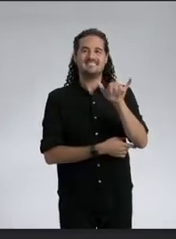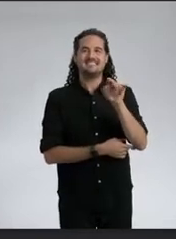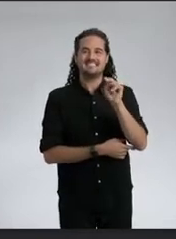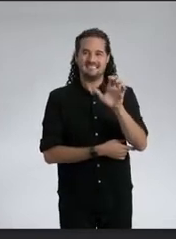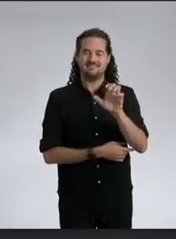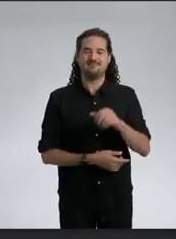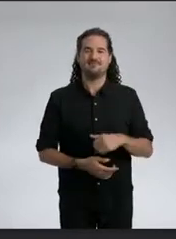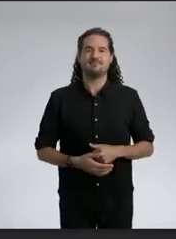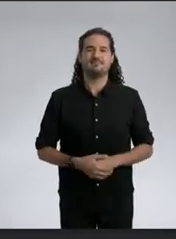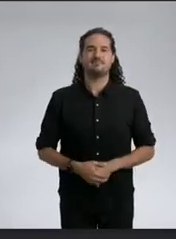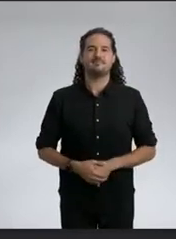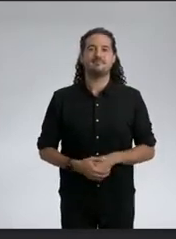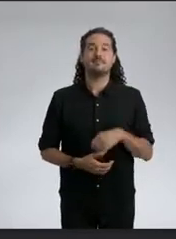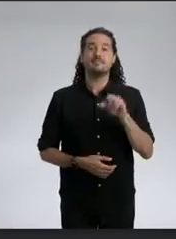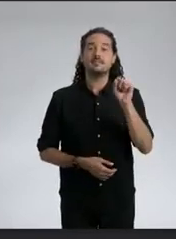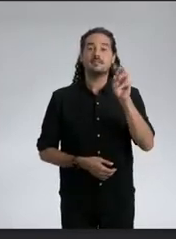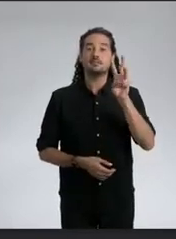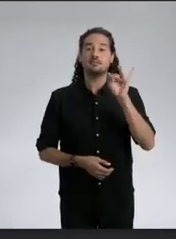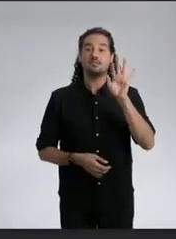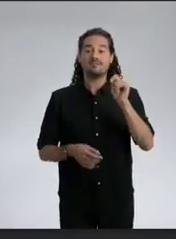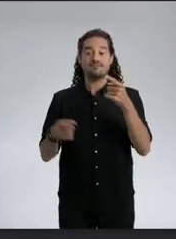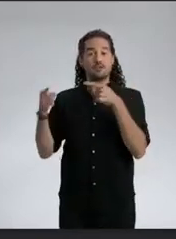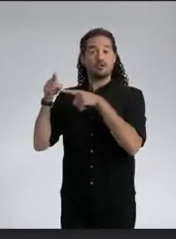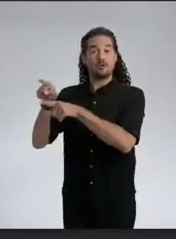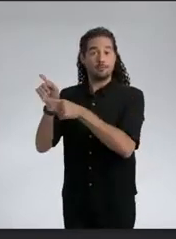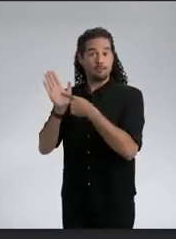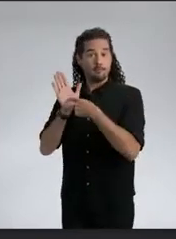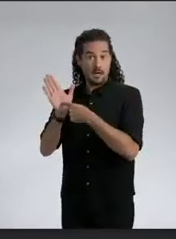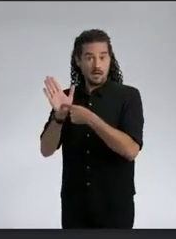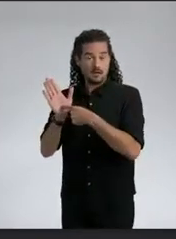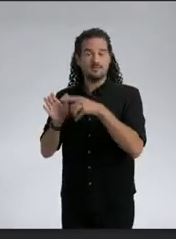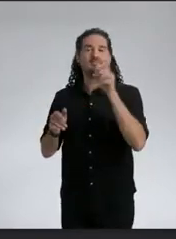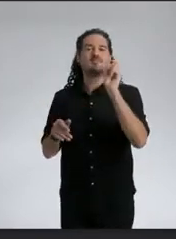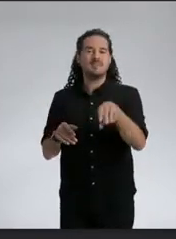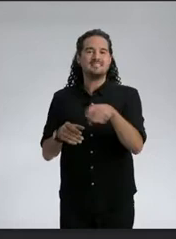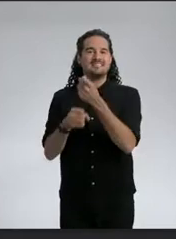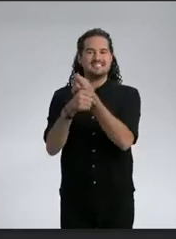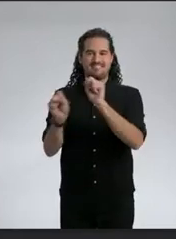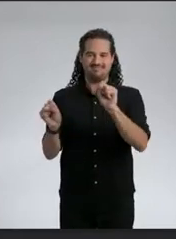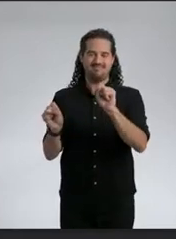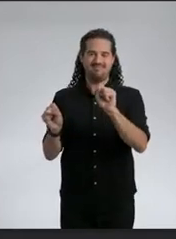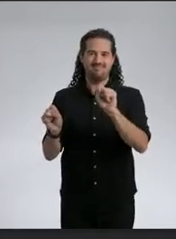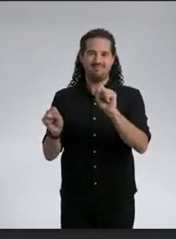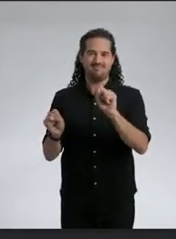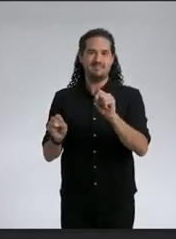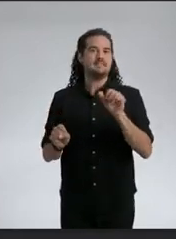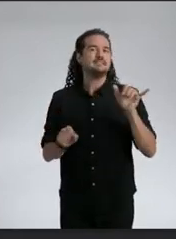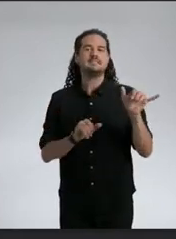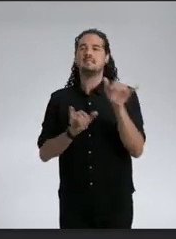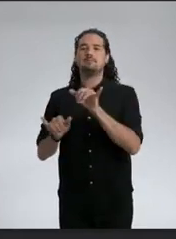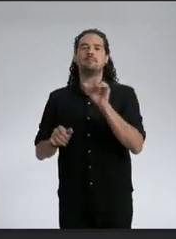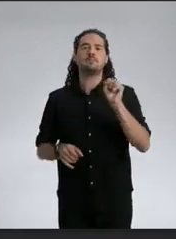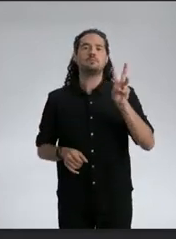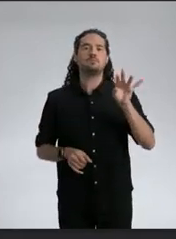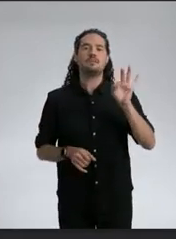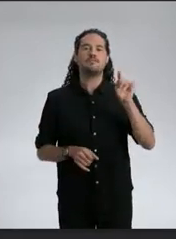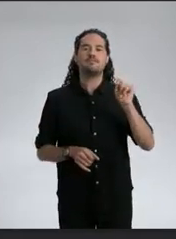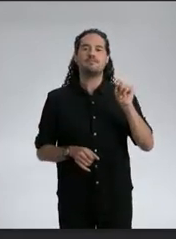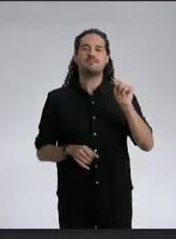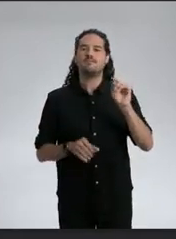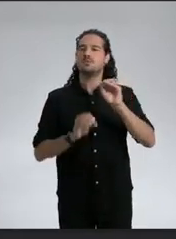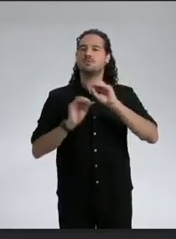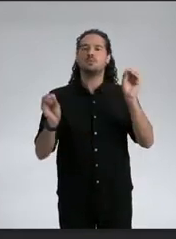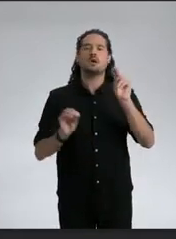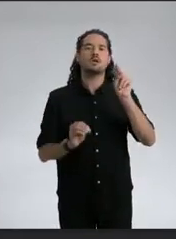Swift's concurrency model is also designed to be safe. Just like Swift eliminates null pointer mistakes with